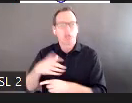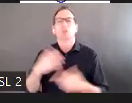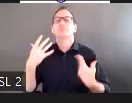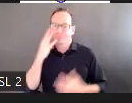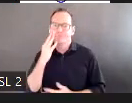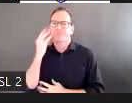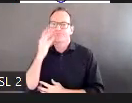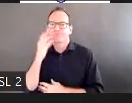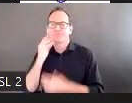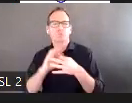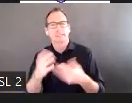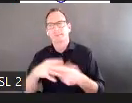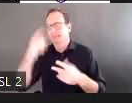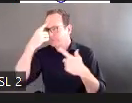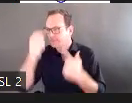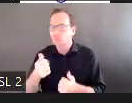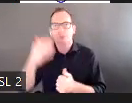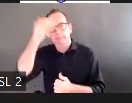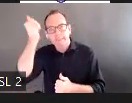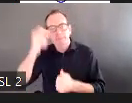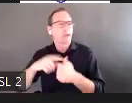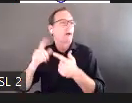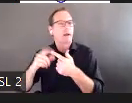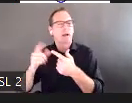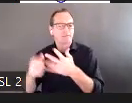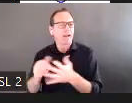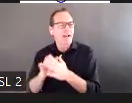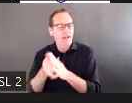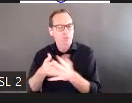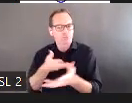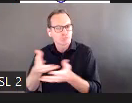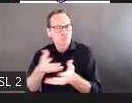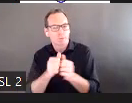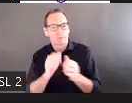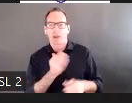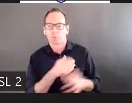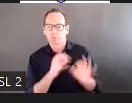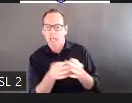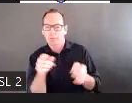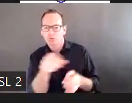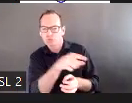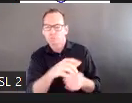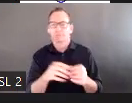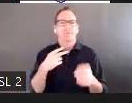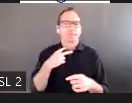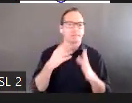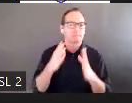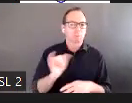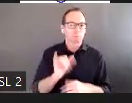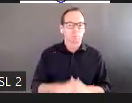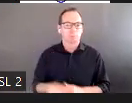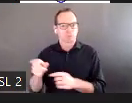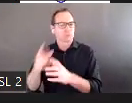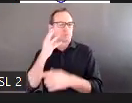with dementia and dealing with our families and victims. We've identified a long time ago